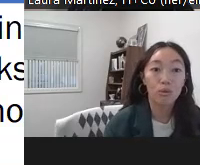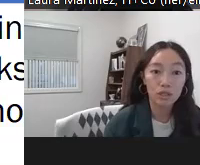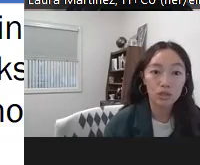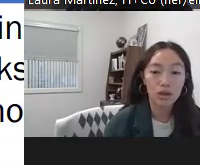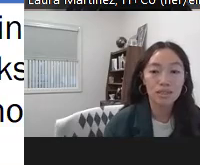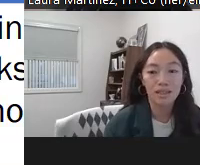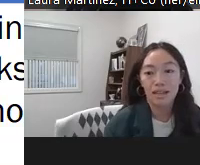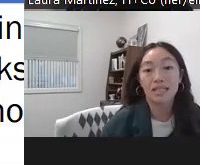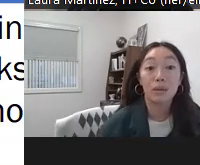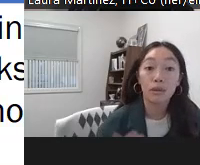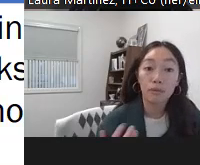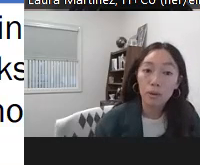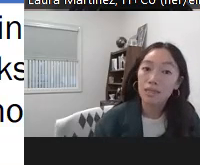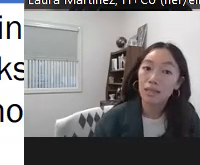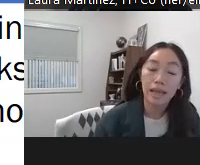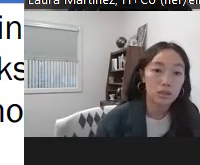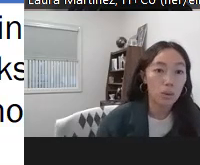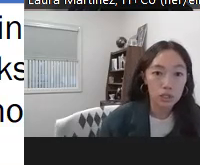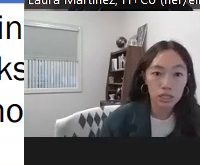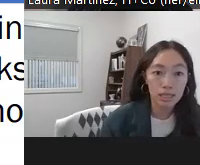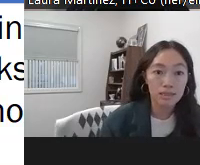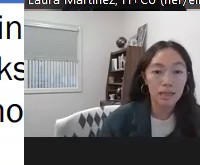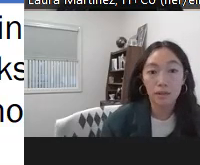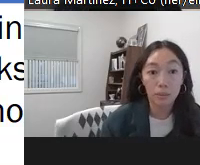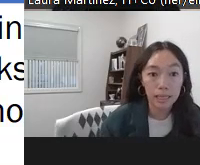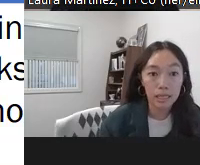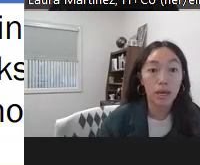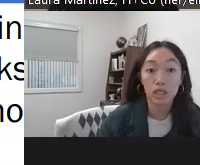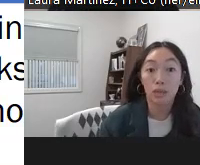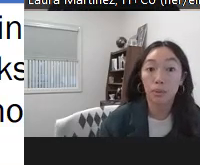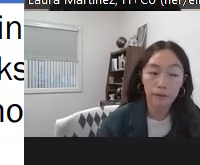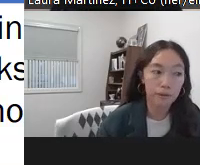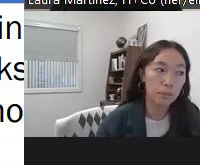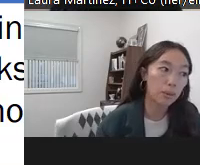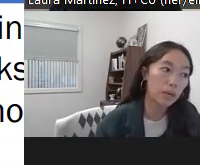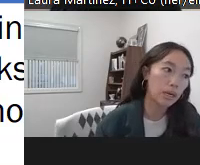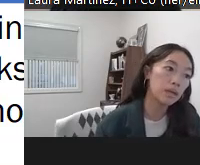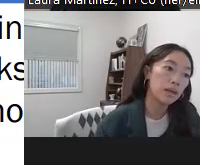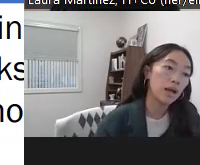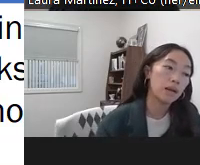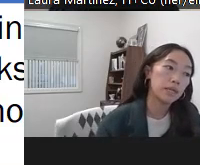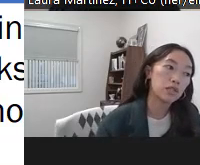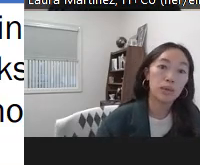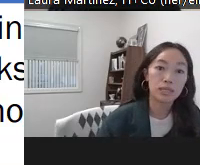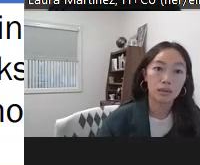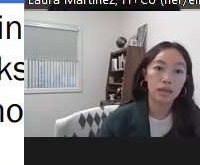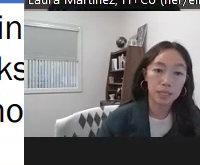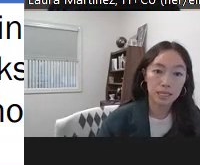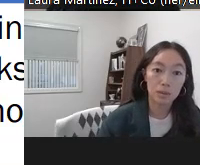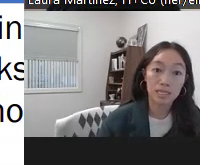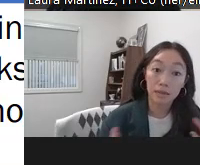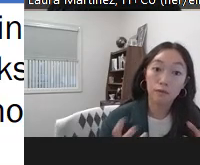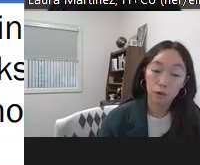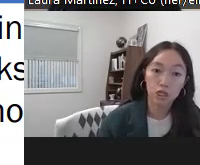events at local restaurants to sit with folks and answer questions, and if they're ready to actually apply for the program. And so once the